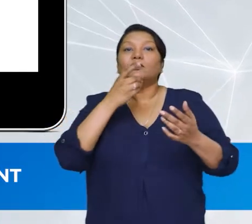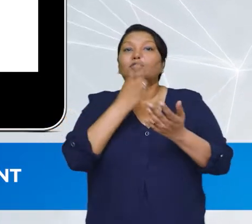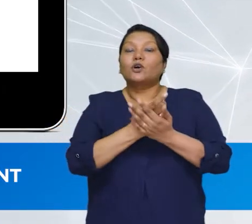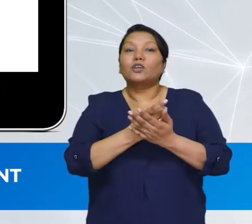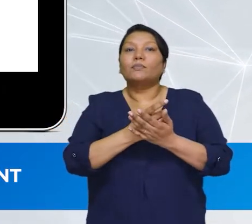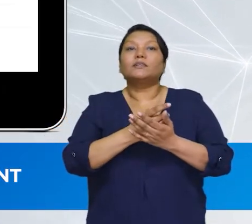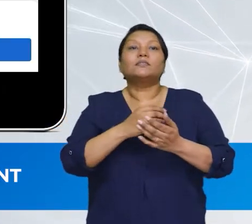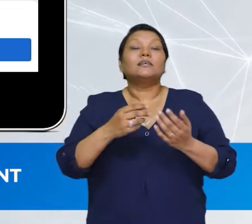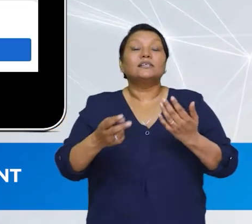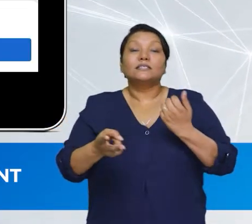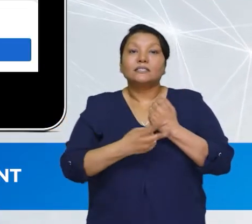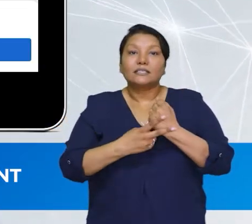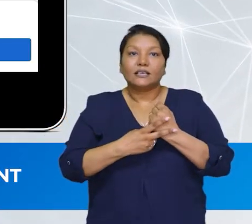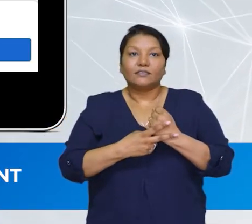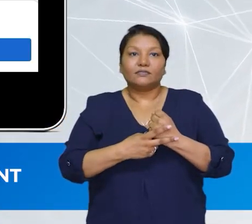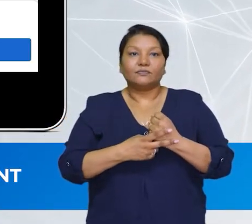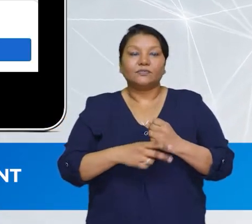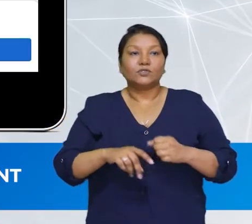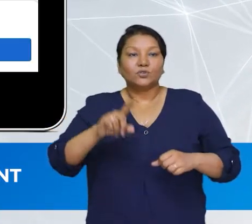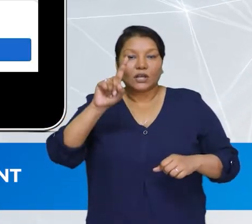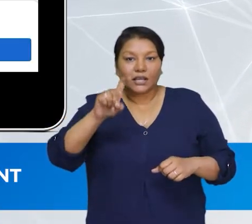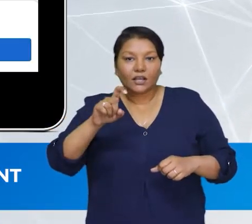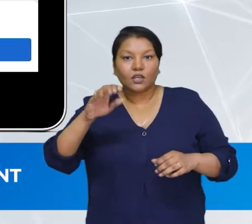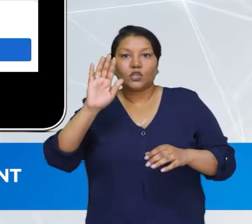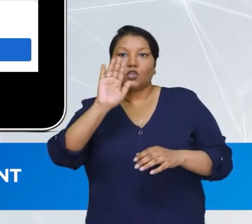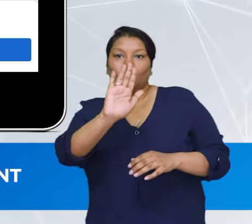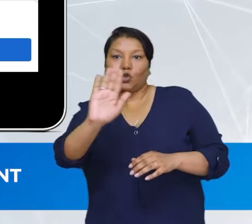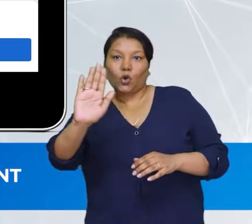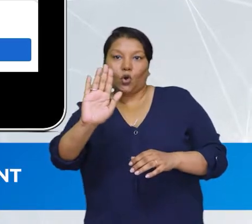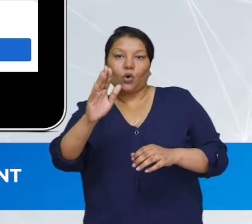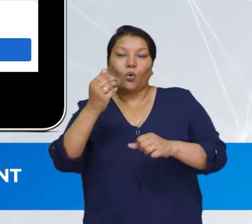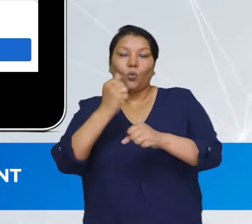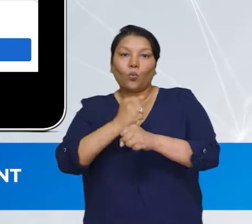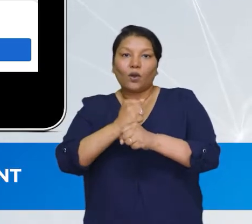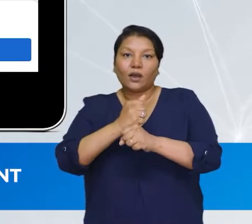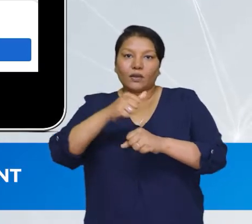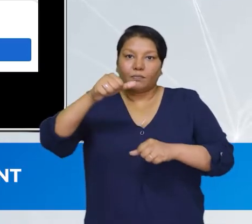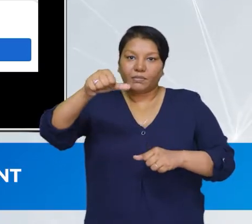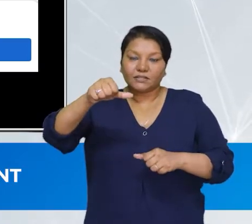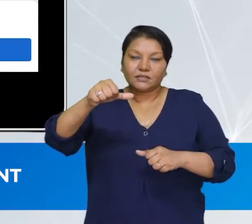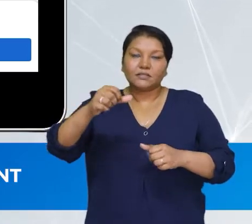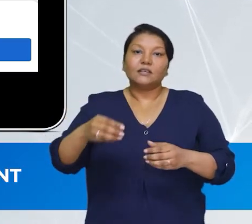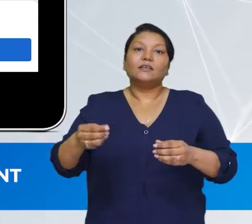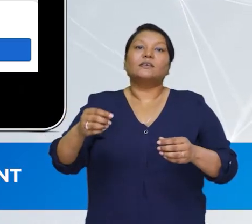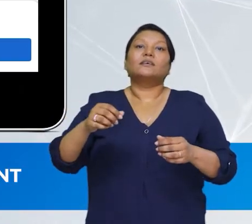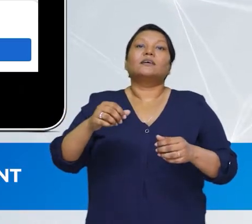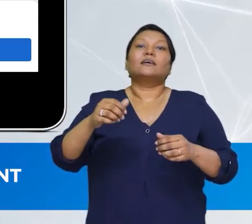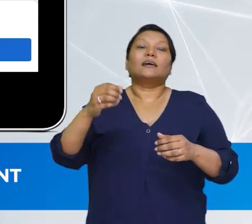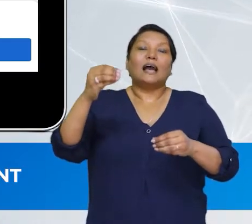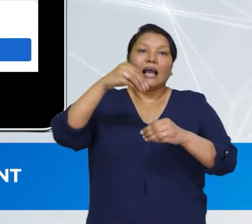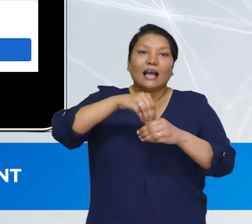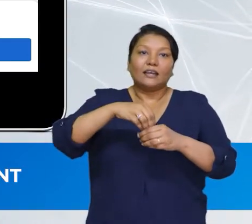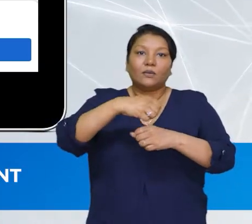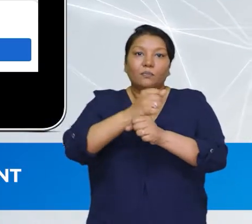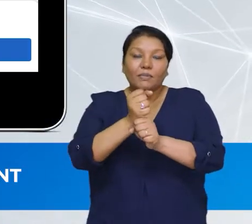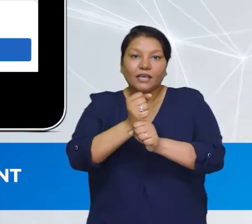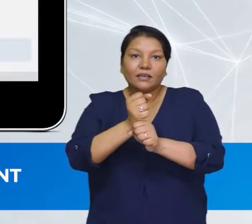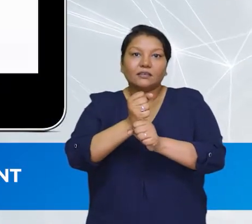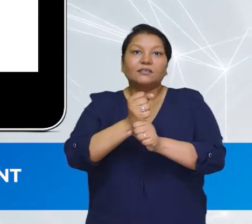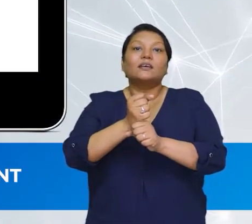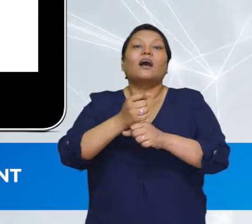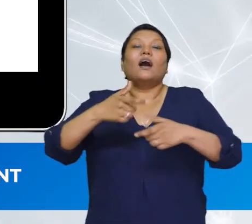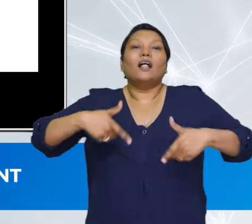in your folder. Click on Your Work, then you will see a button to add or